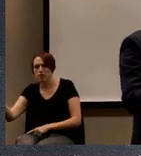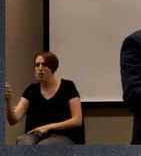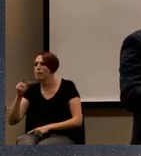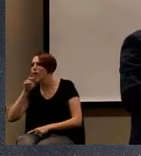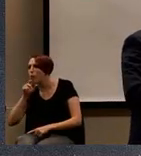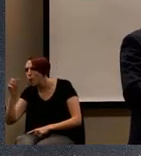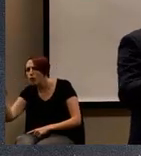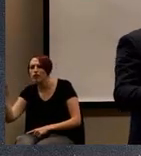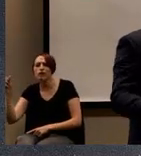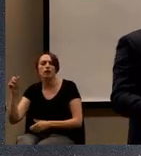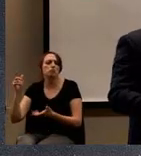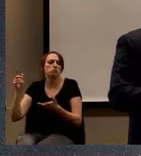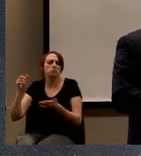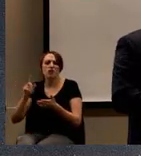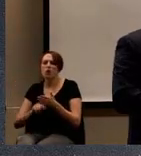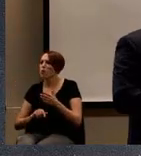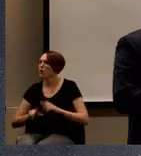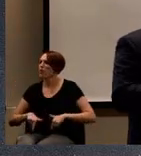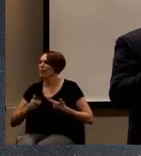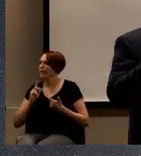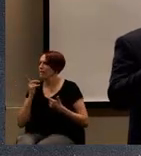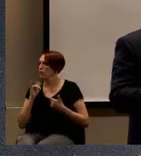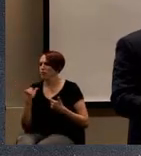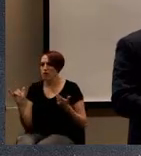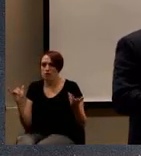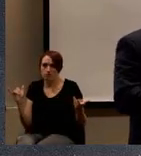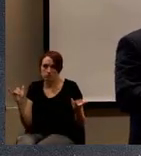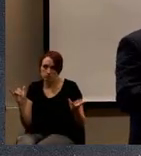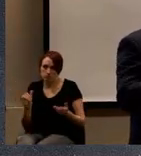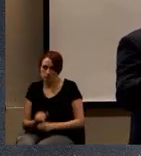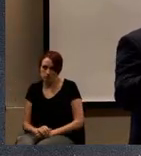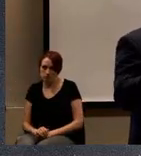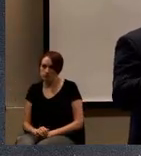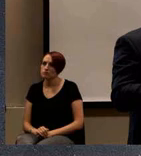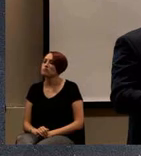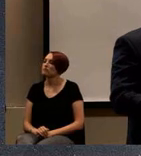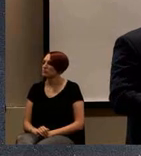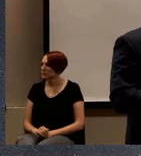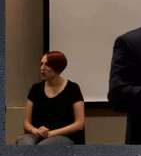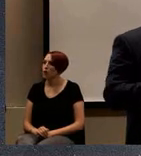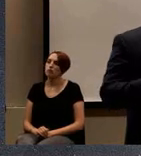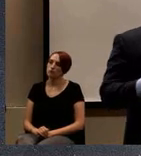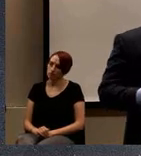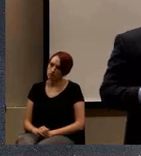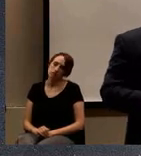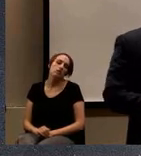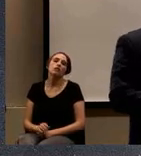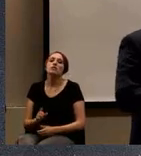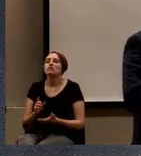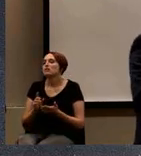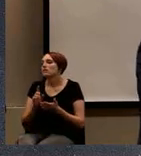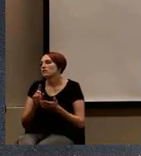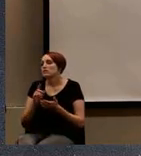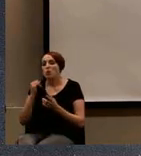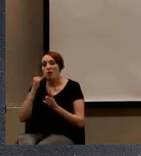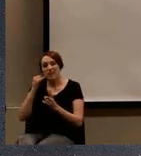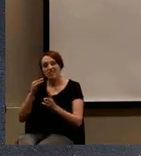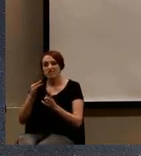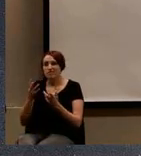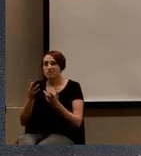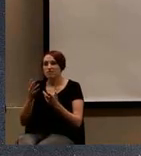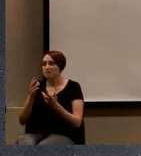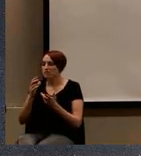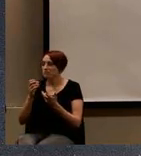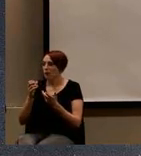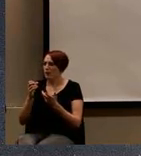what life is going to look like when that's not the case anymore, or what kind of signs, would indicate to you that maybe you're